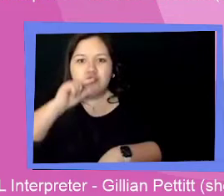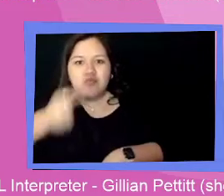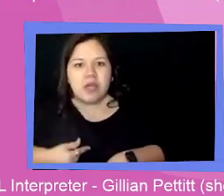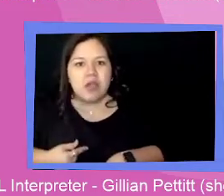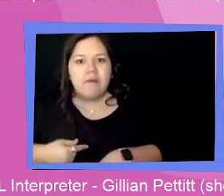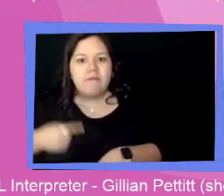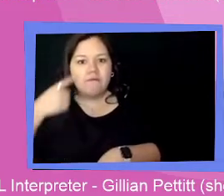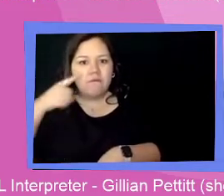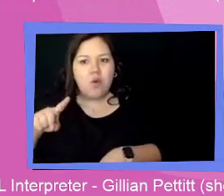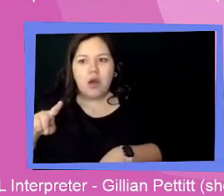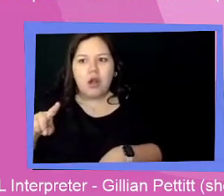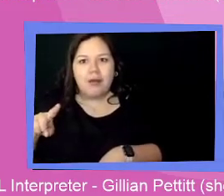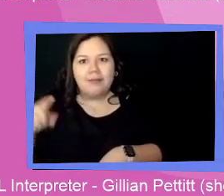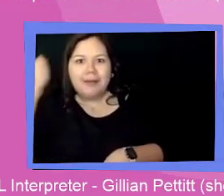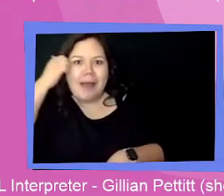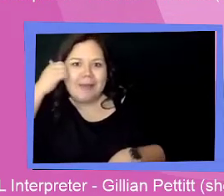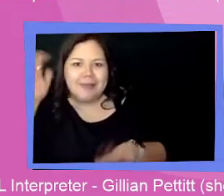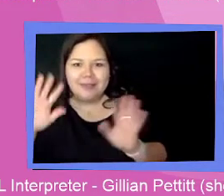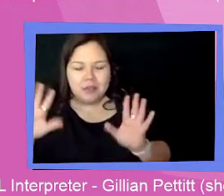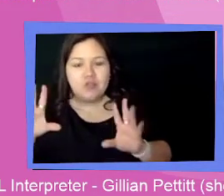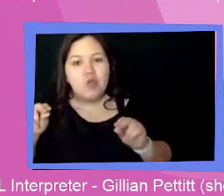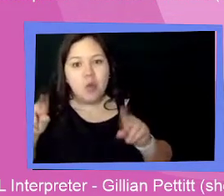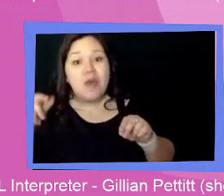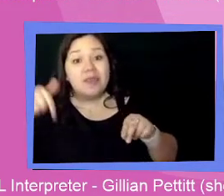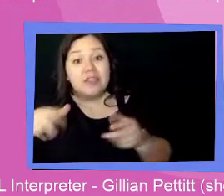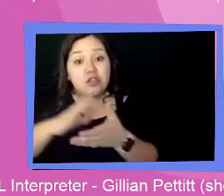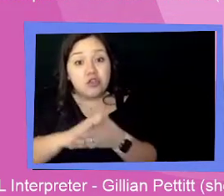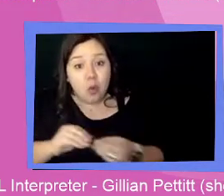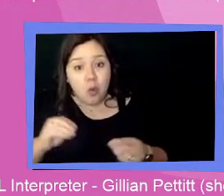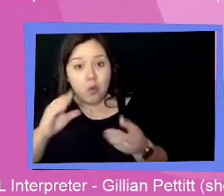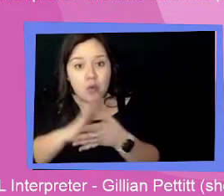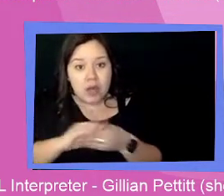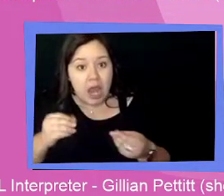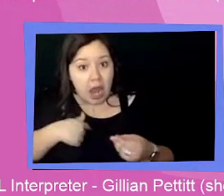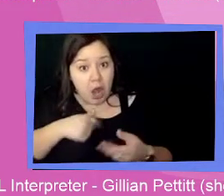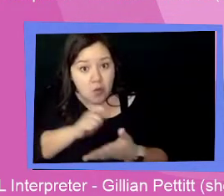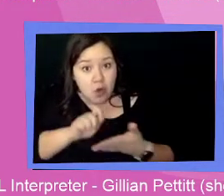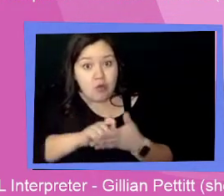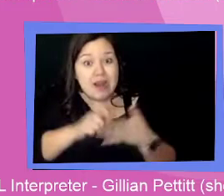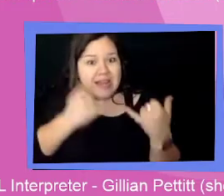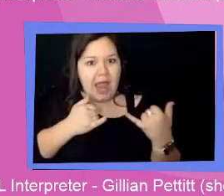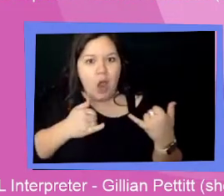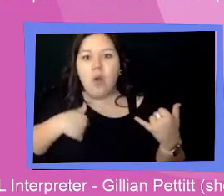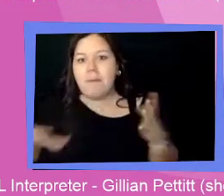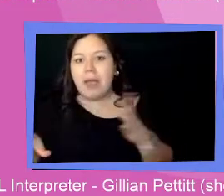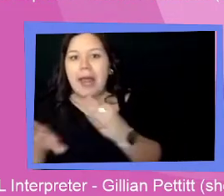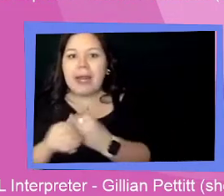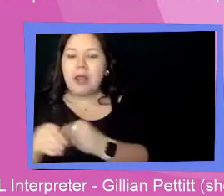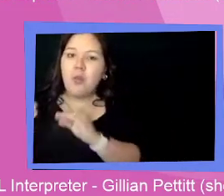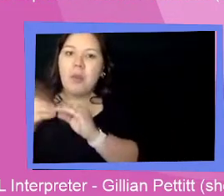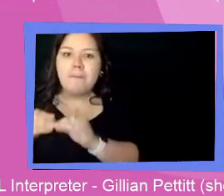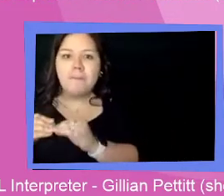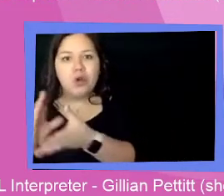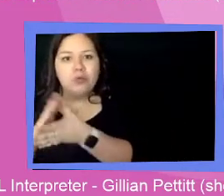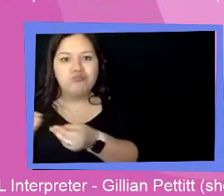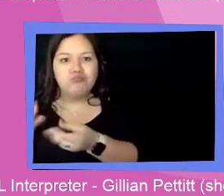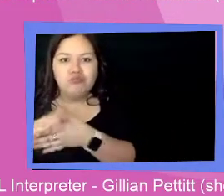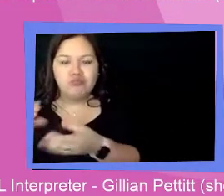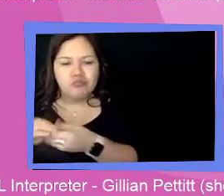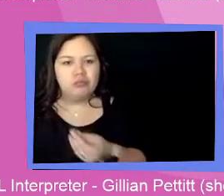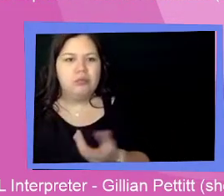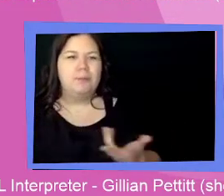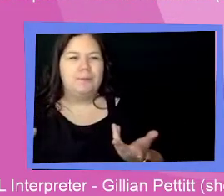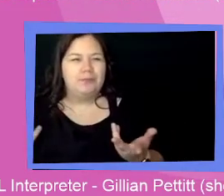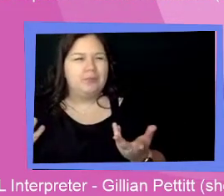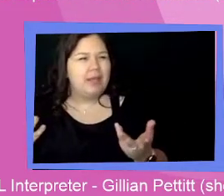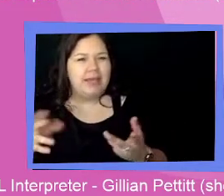dummies. This is a novel that I wrote, and now I wrote a different novel. Mm-hmm. So that